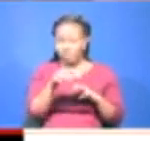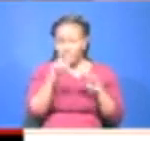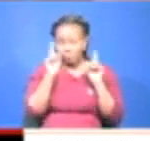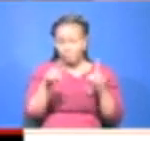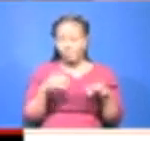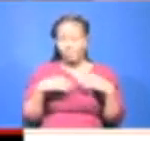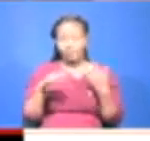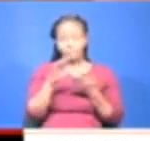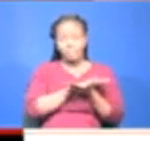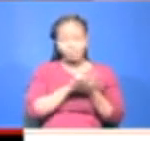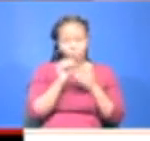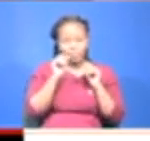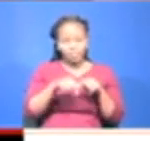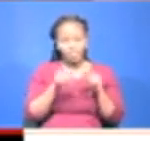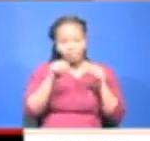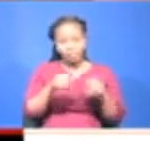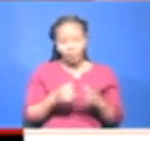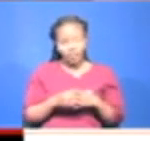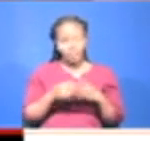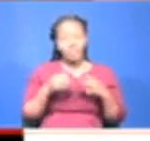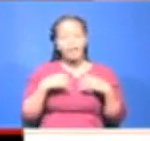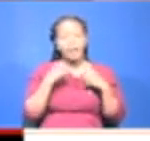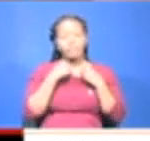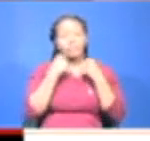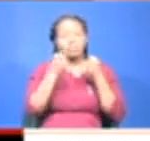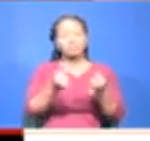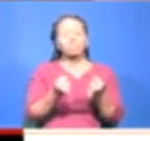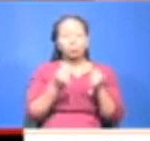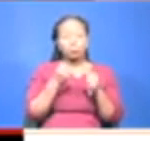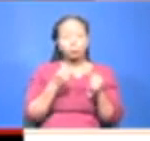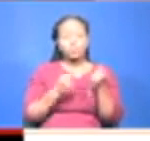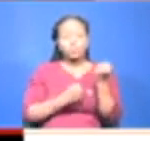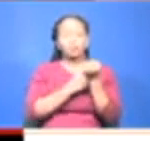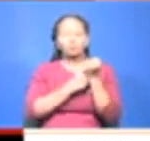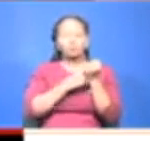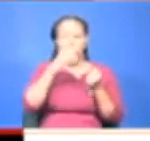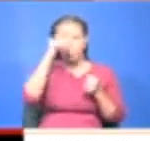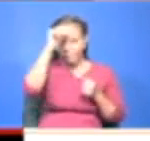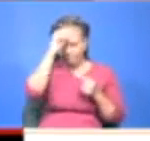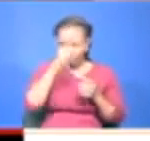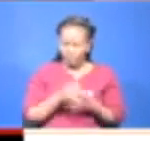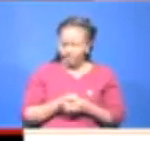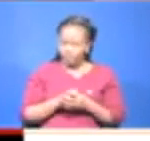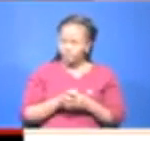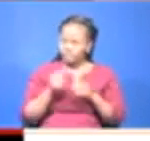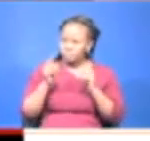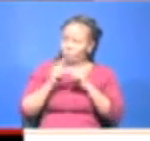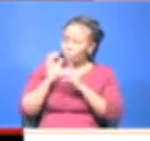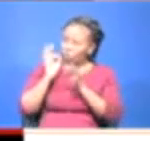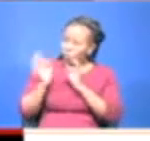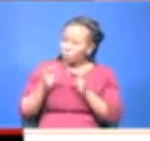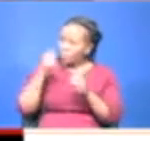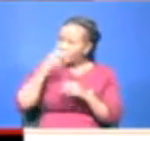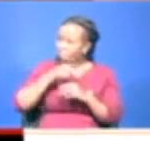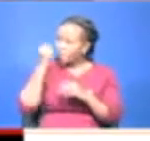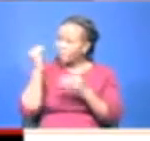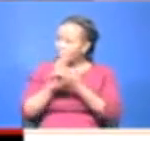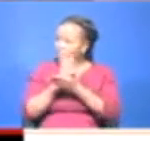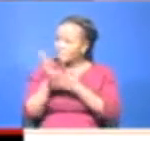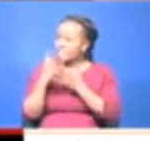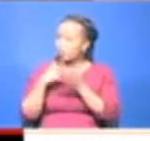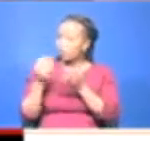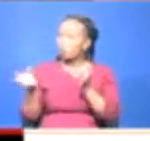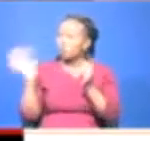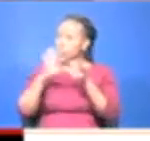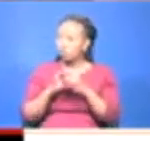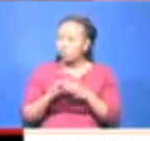You know, you need very, very strong invitation from government to be able to do that. And if private sector wants to come in and do that, the